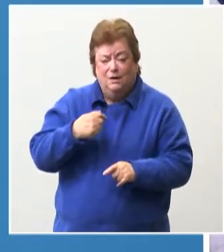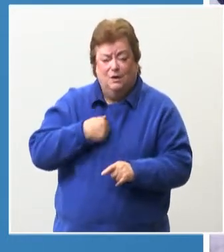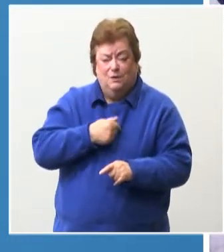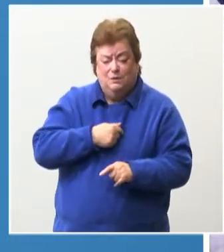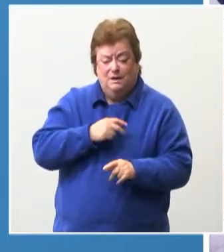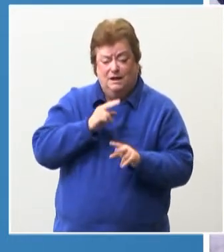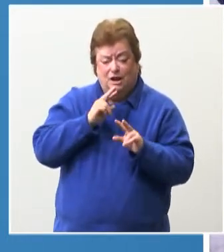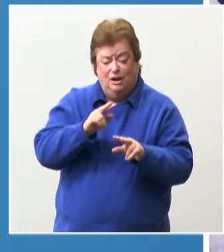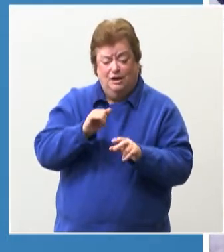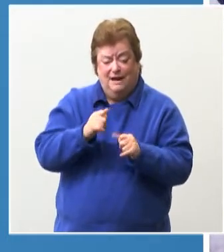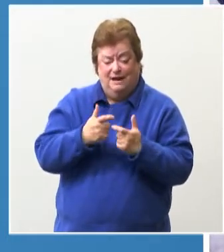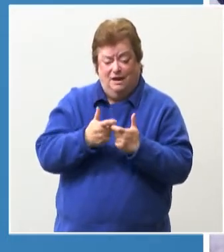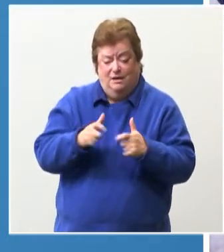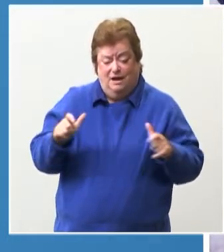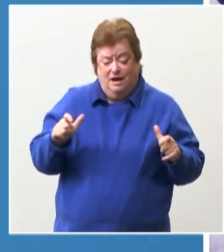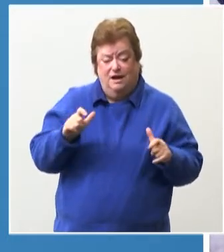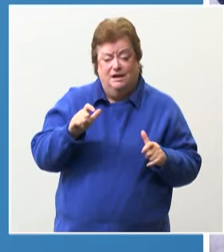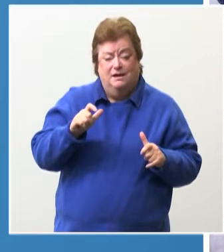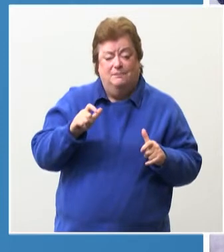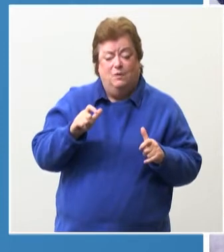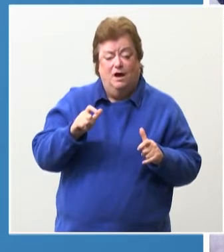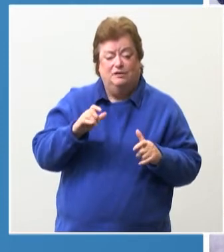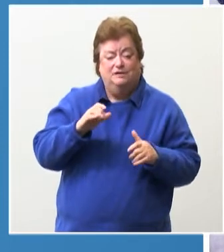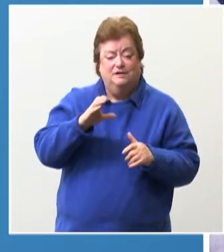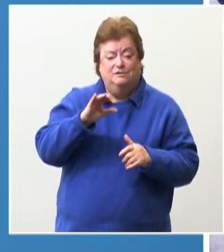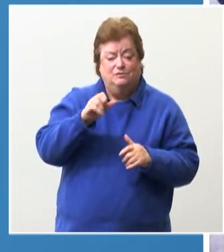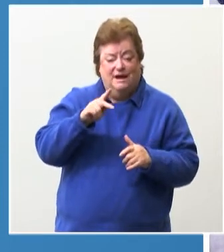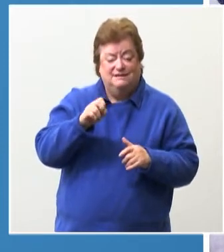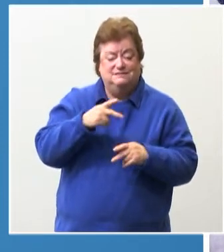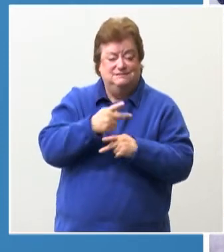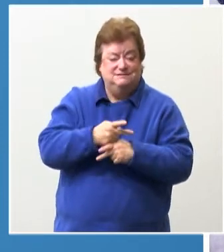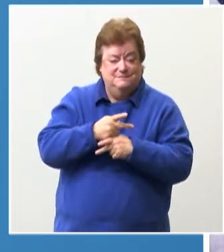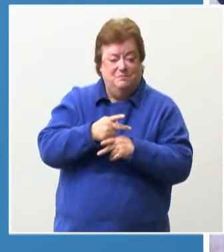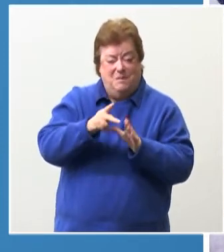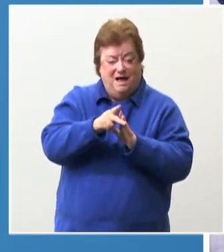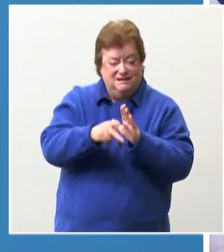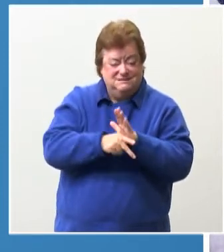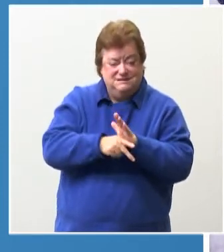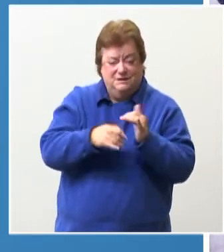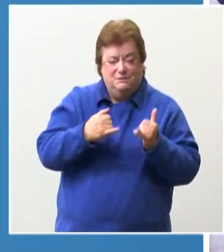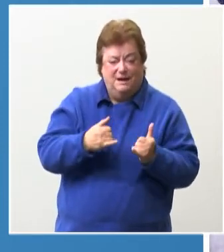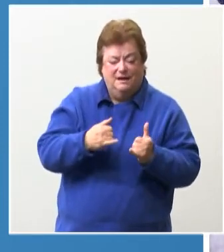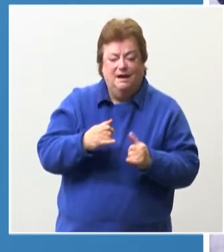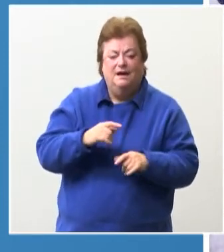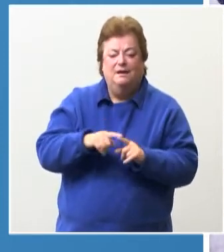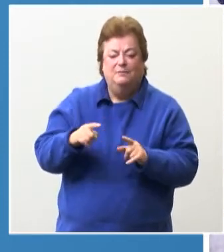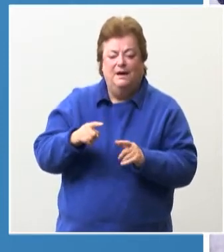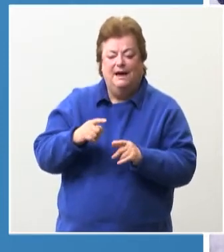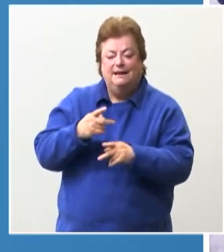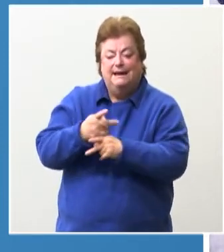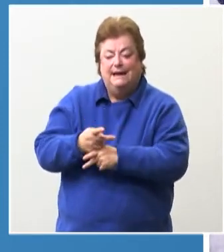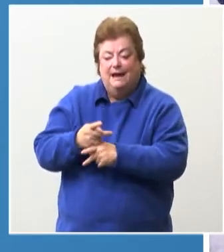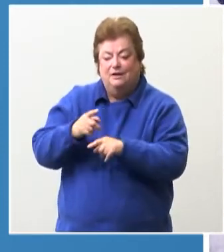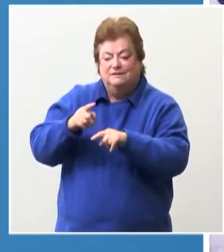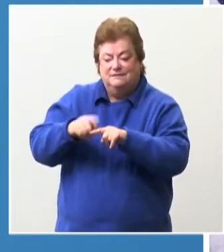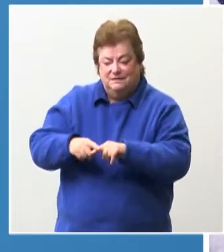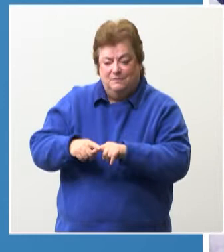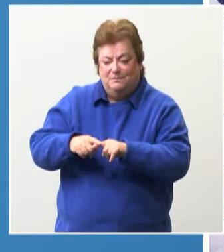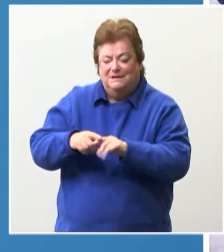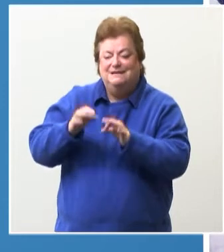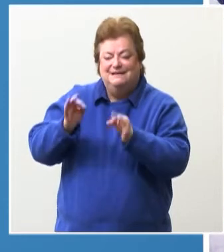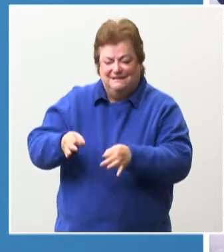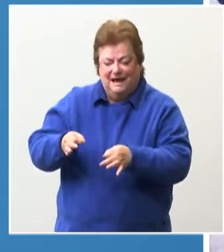have a broad crisis standards of care policy in effect right now, care is being determined on a one-to-one